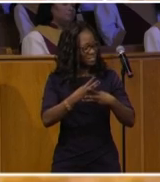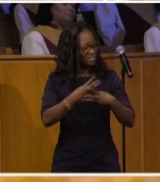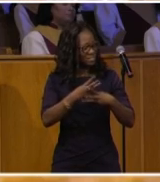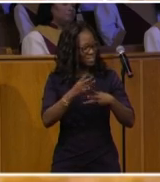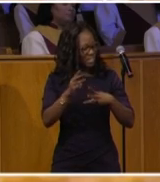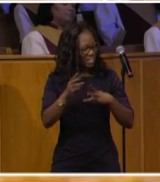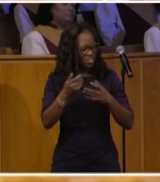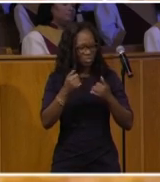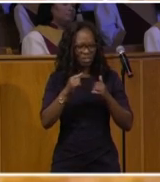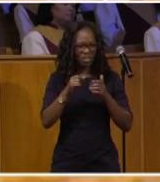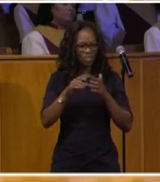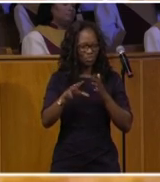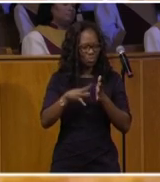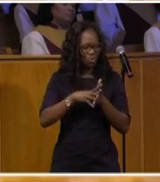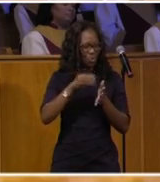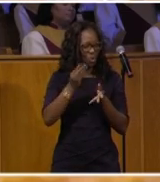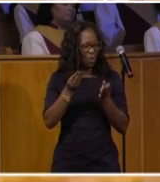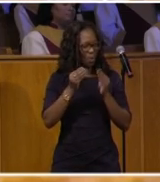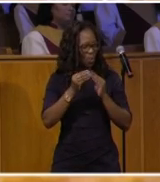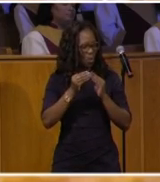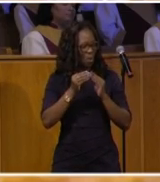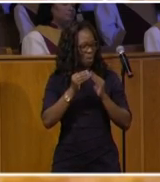discovering the Lord,